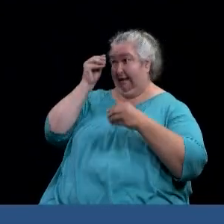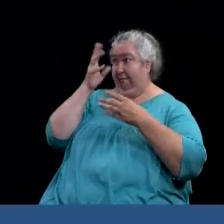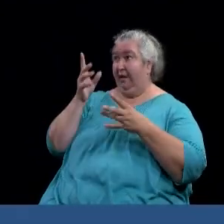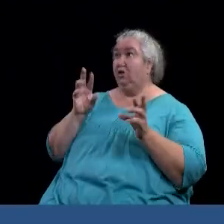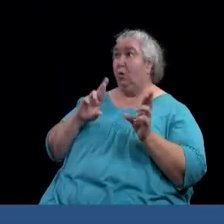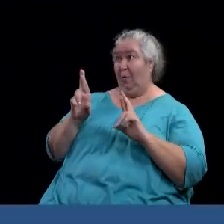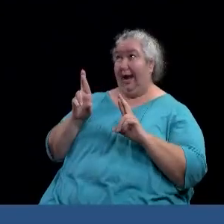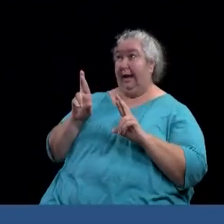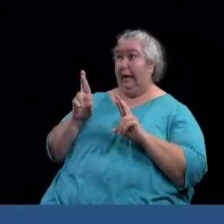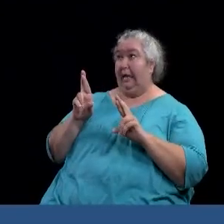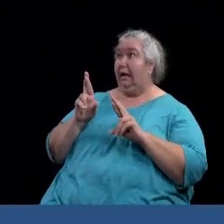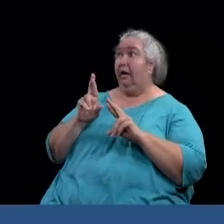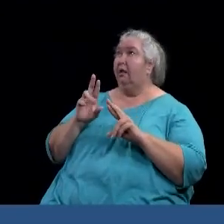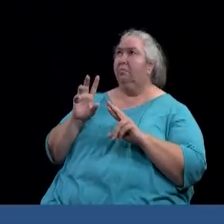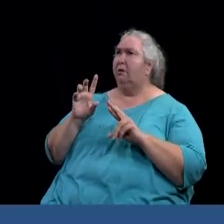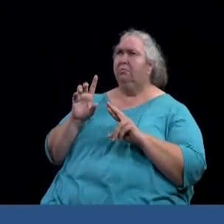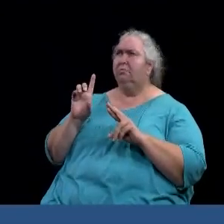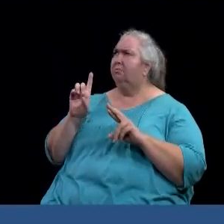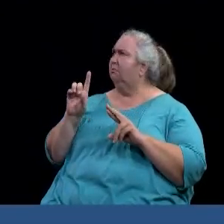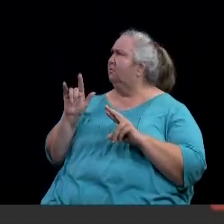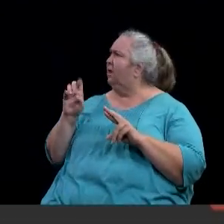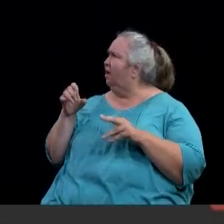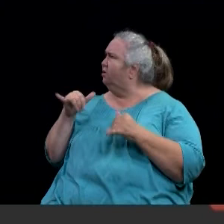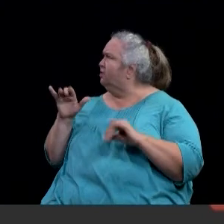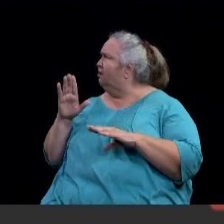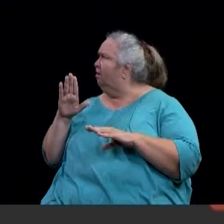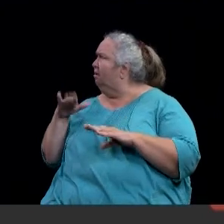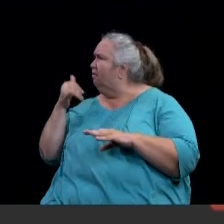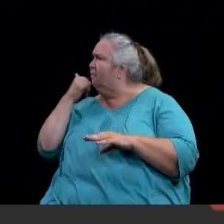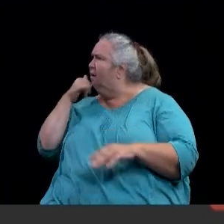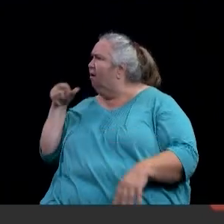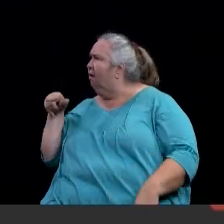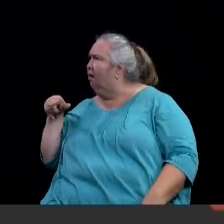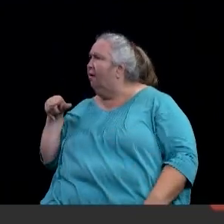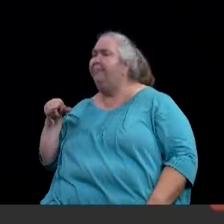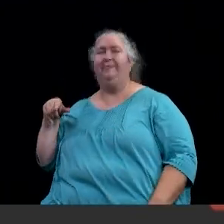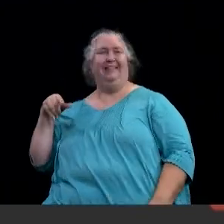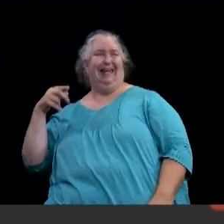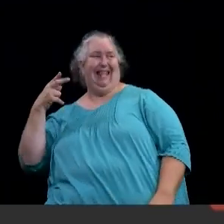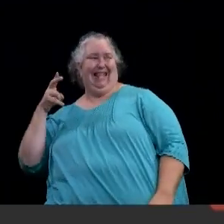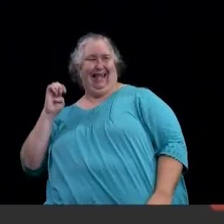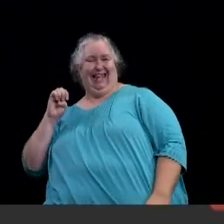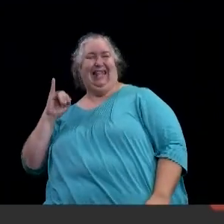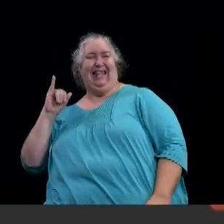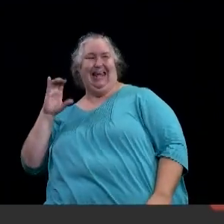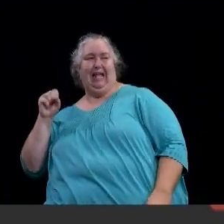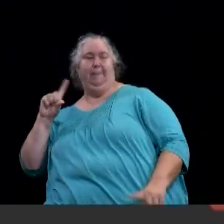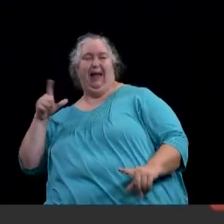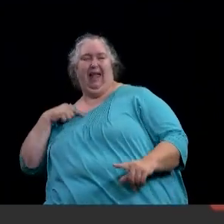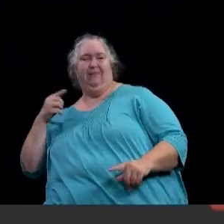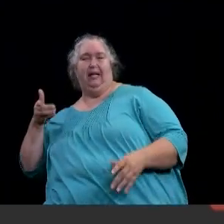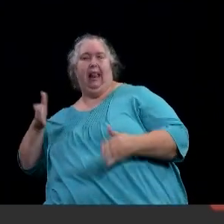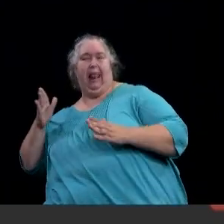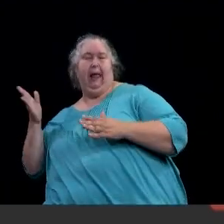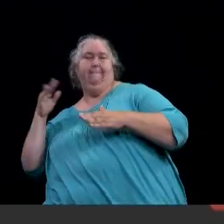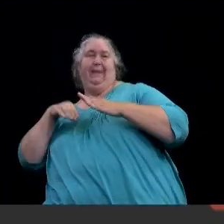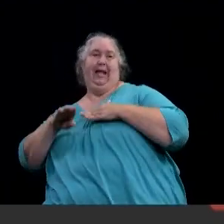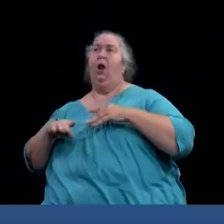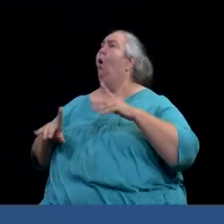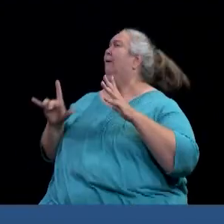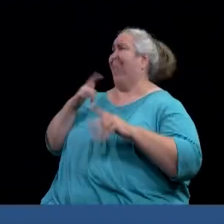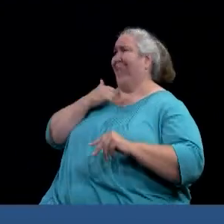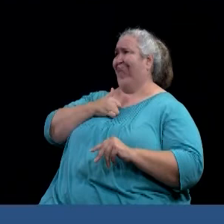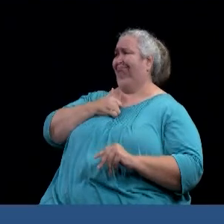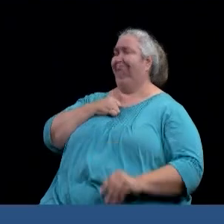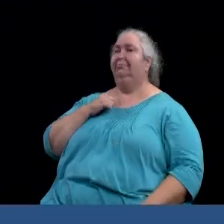call? He is, but I have to let him in. Give me just a second. Okay, sorry. And I was going to say, I